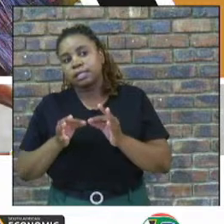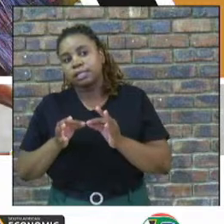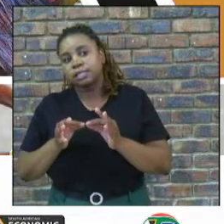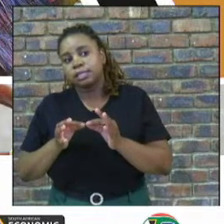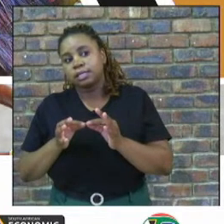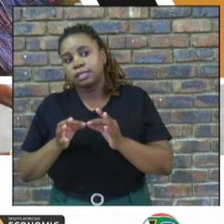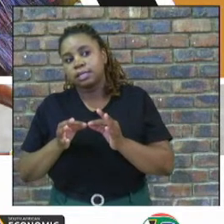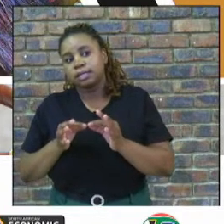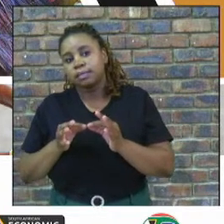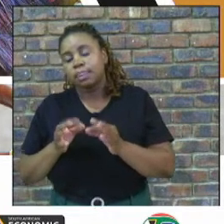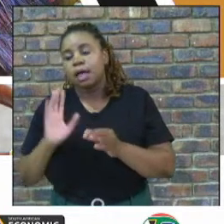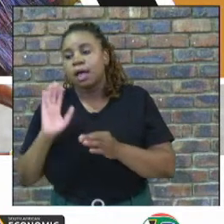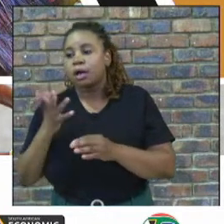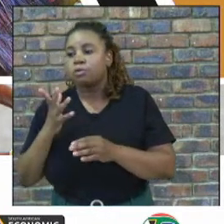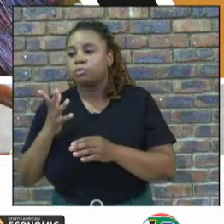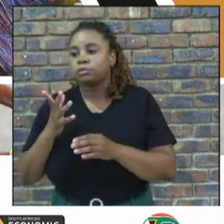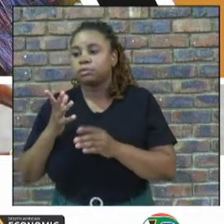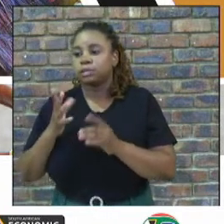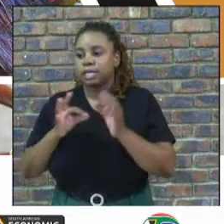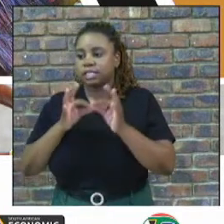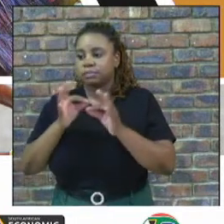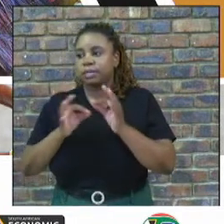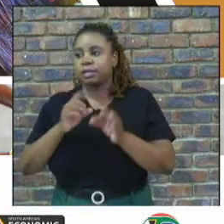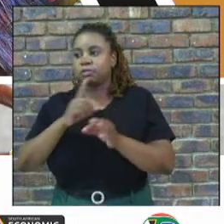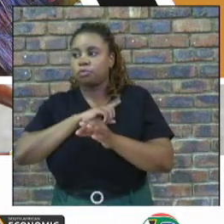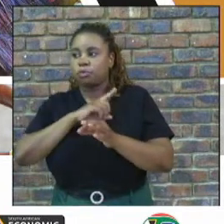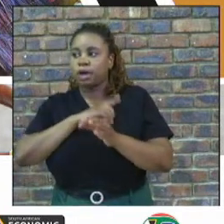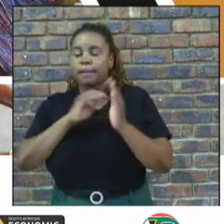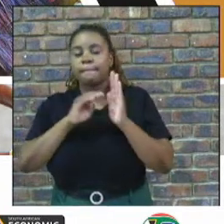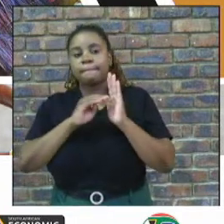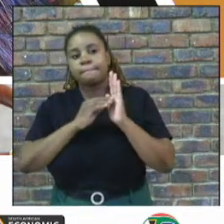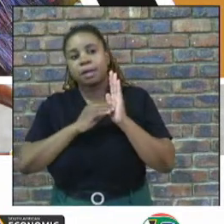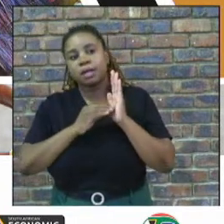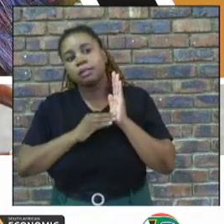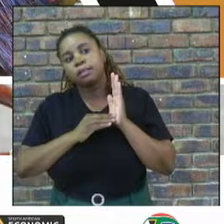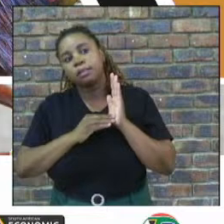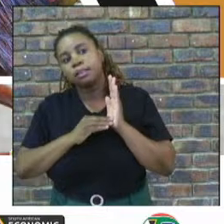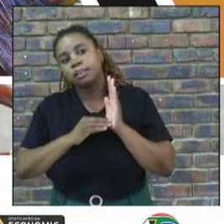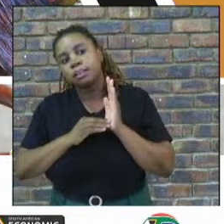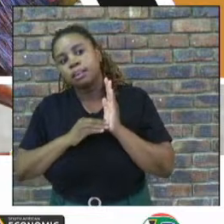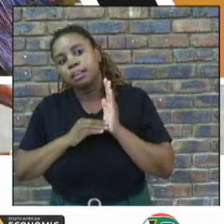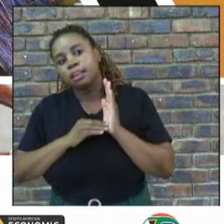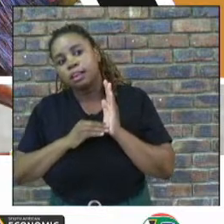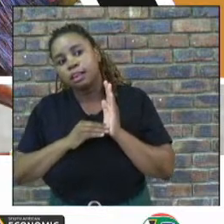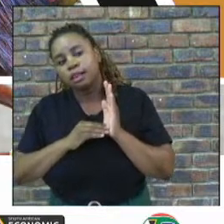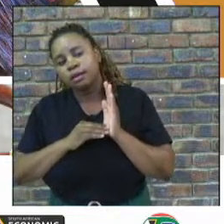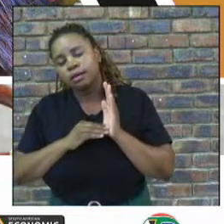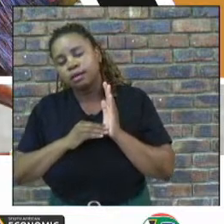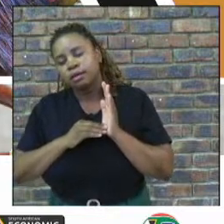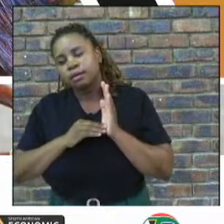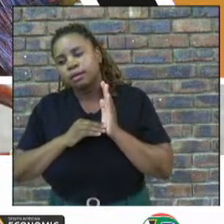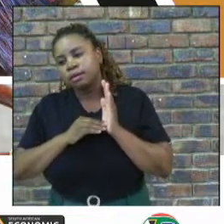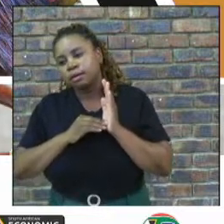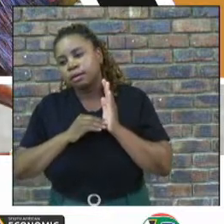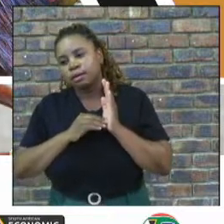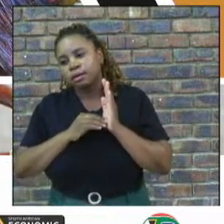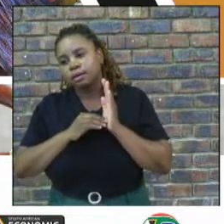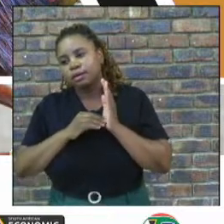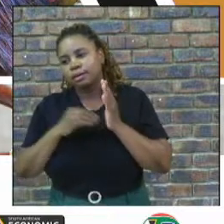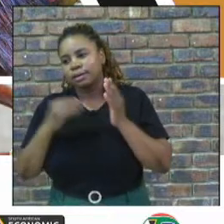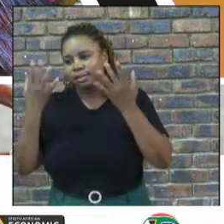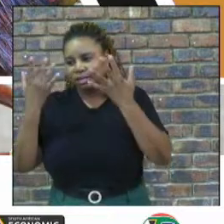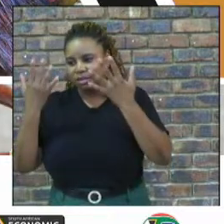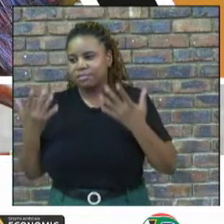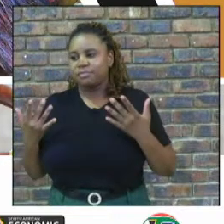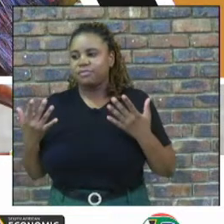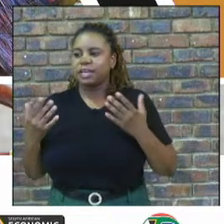objective of the bill, and Small Enterprise Development Finance Agency, which is a new